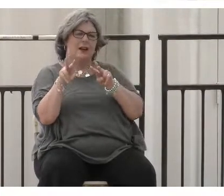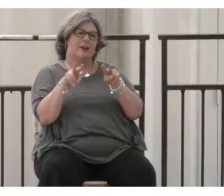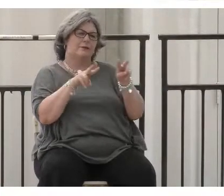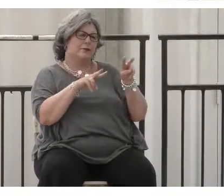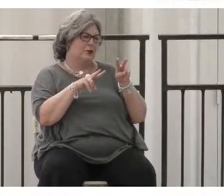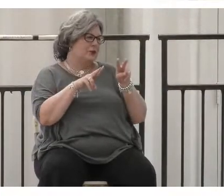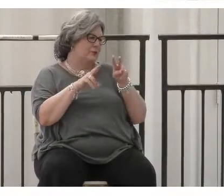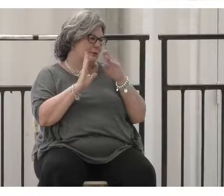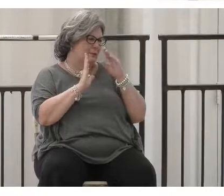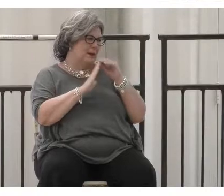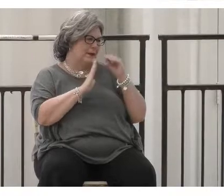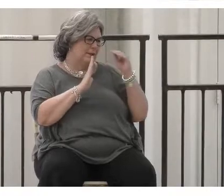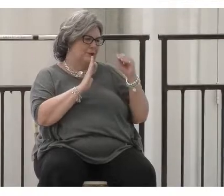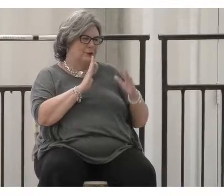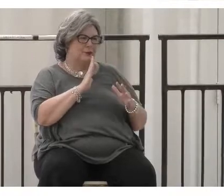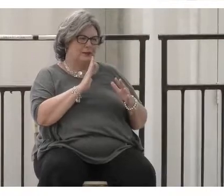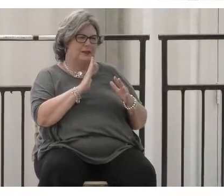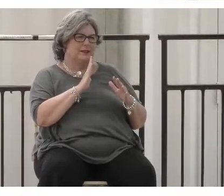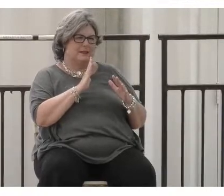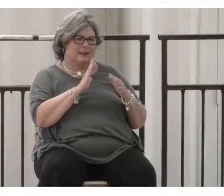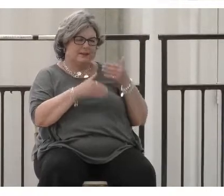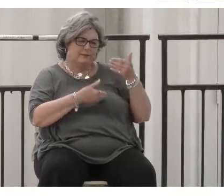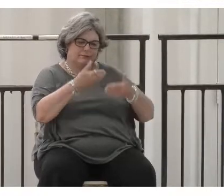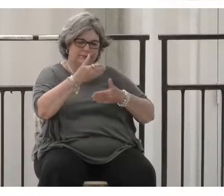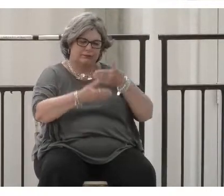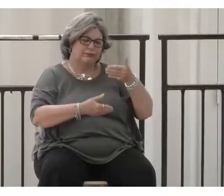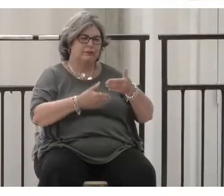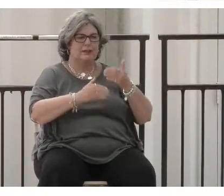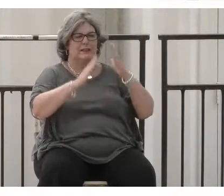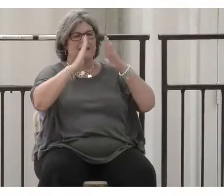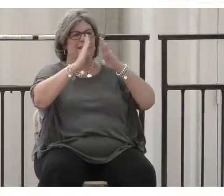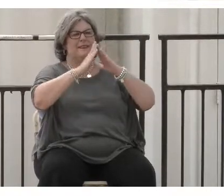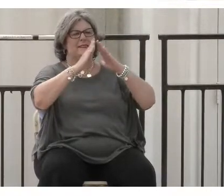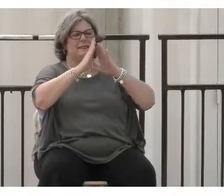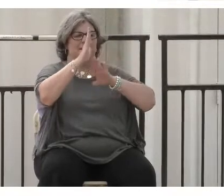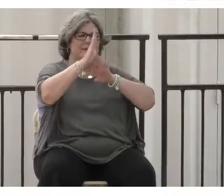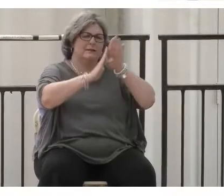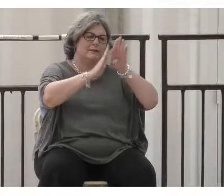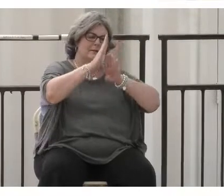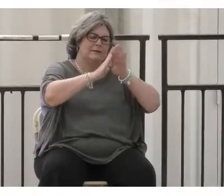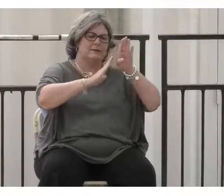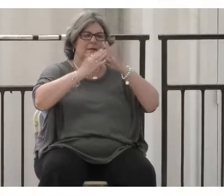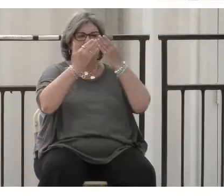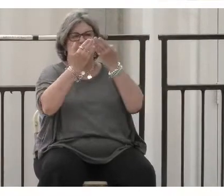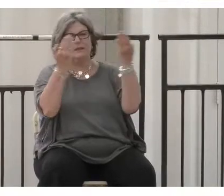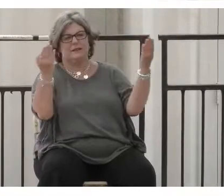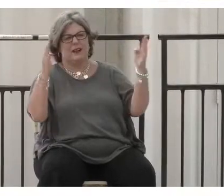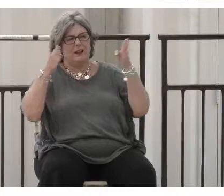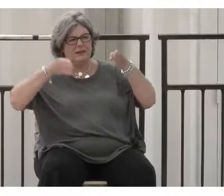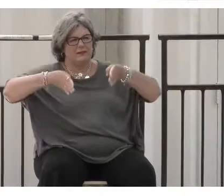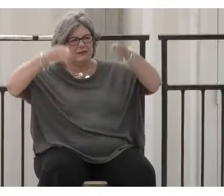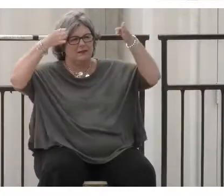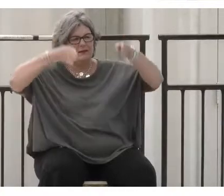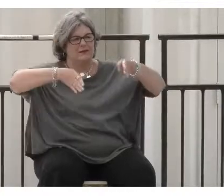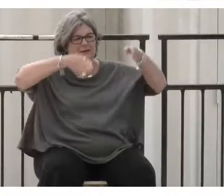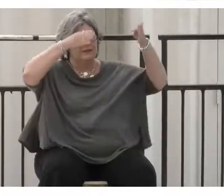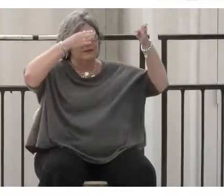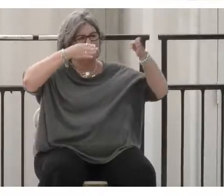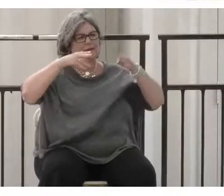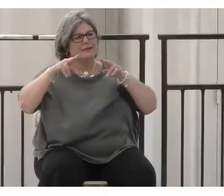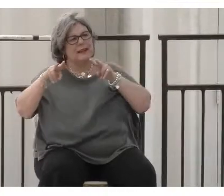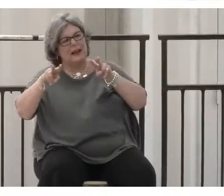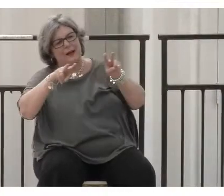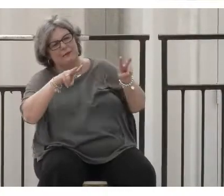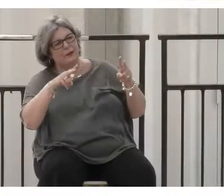observed by the students of the rapid city structures, their cement barriers, cones. I'm looking